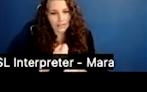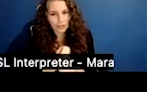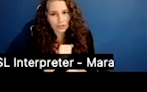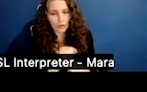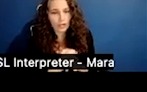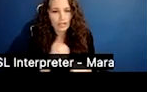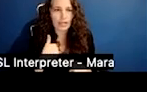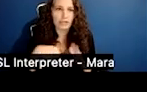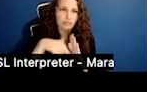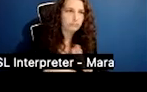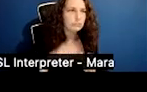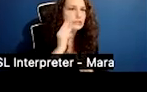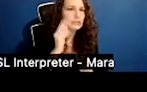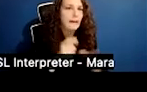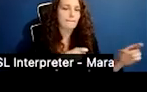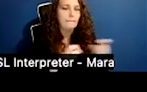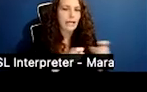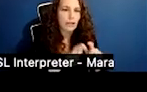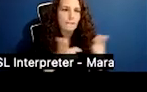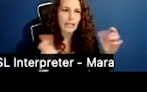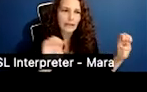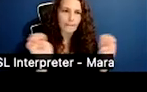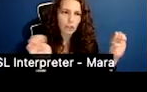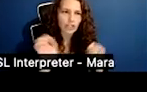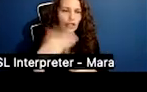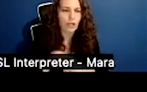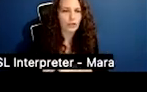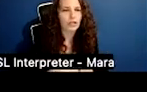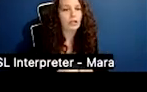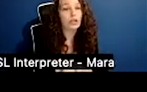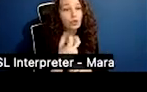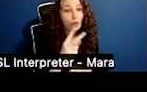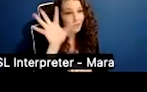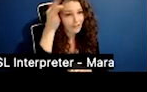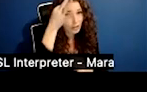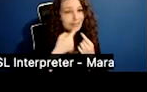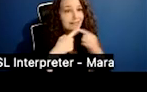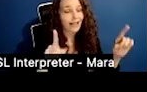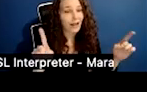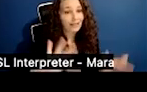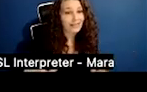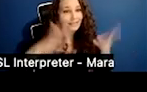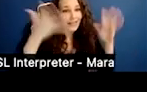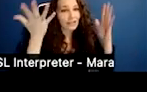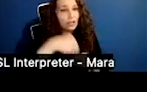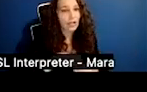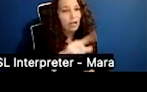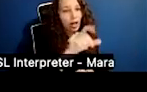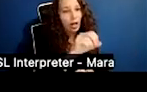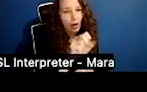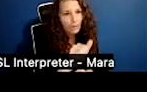extensive experience in managing major emergencies, including 12 federally declared disasters that include Loma